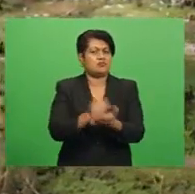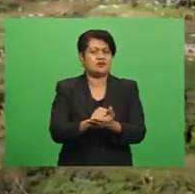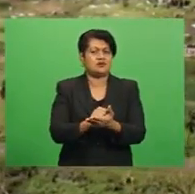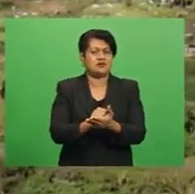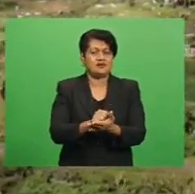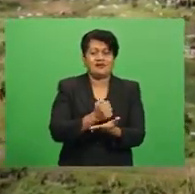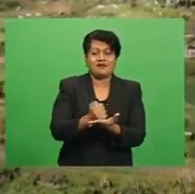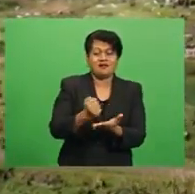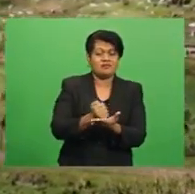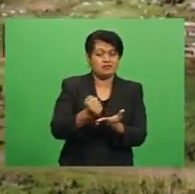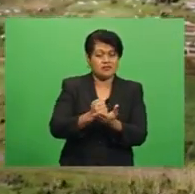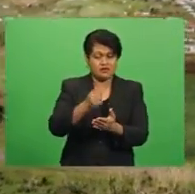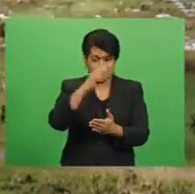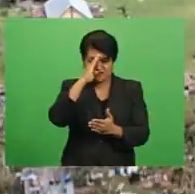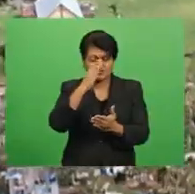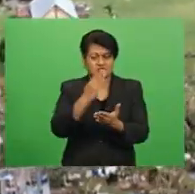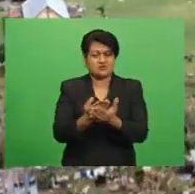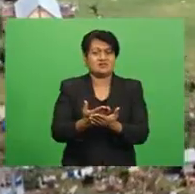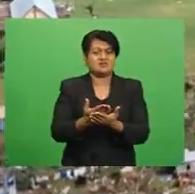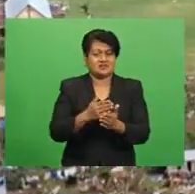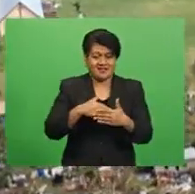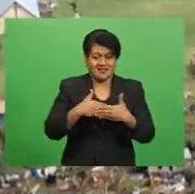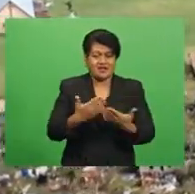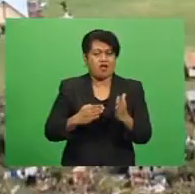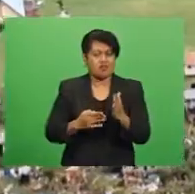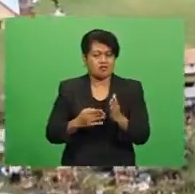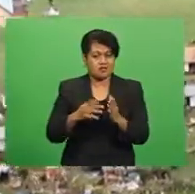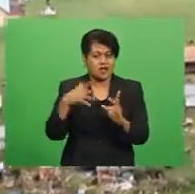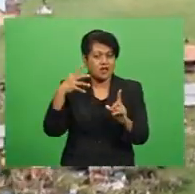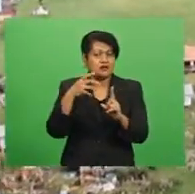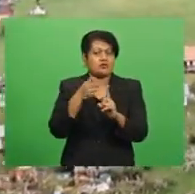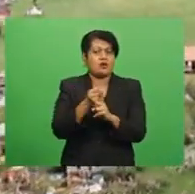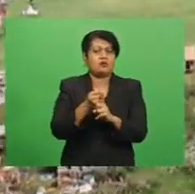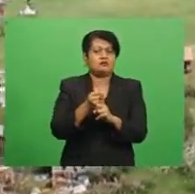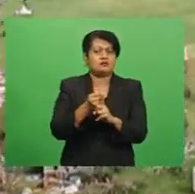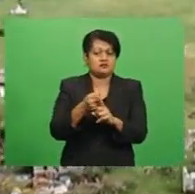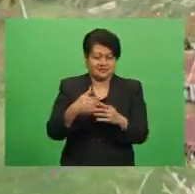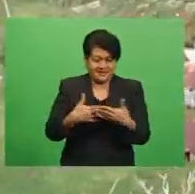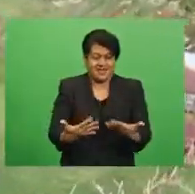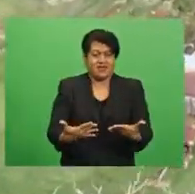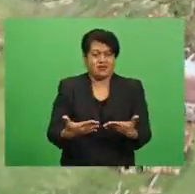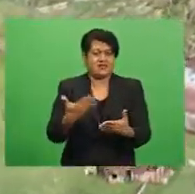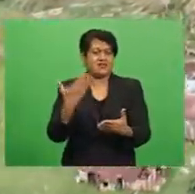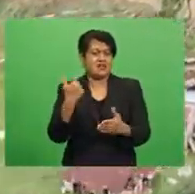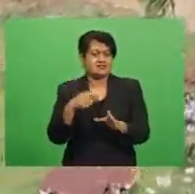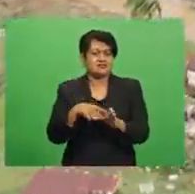number of students enrolled currently last year and those anticipated to